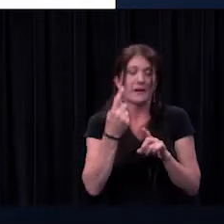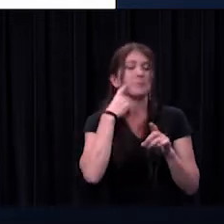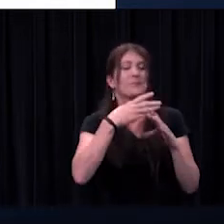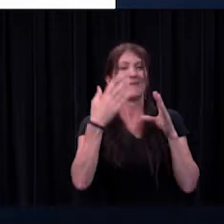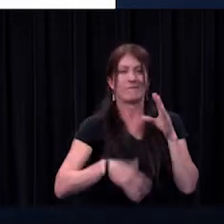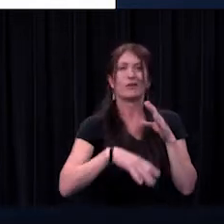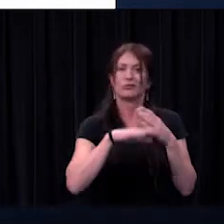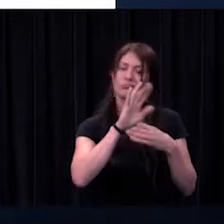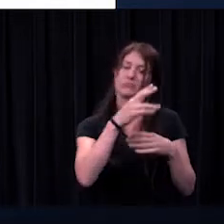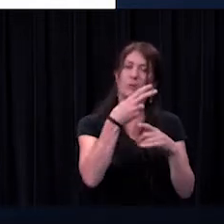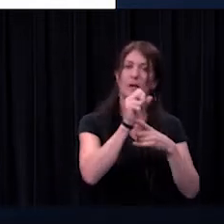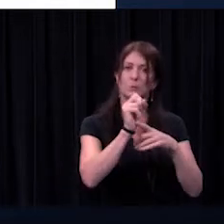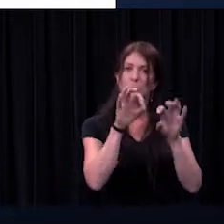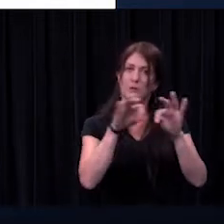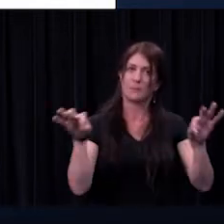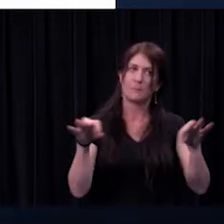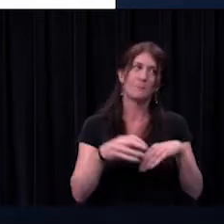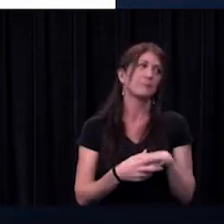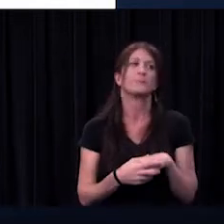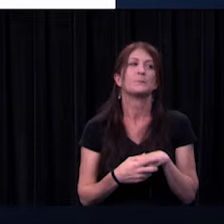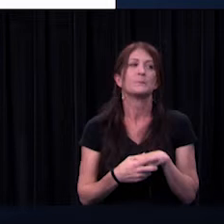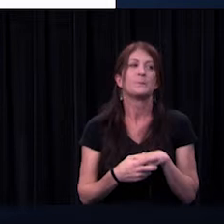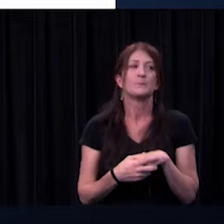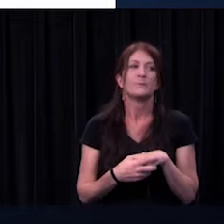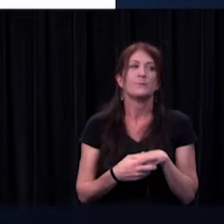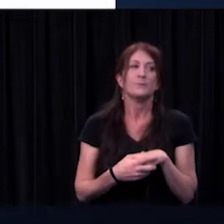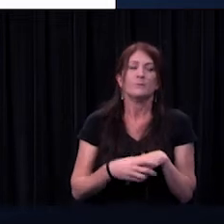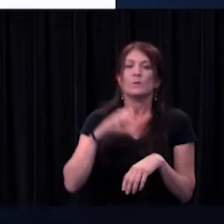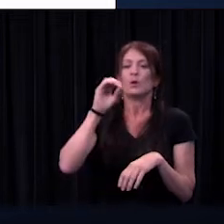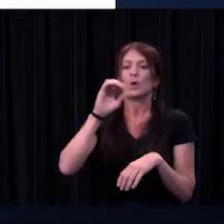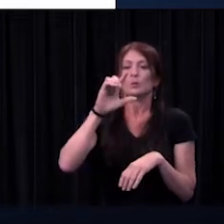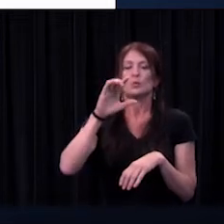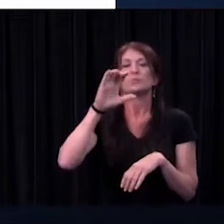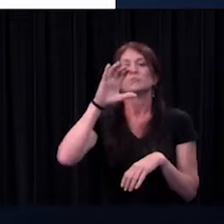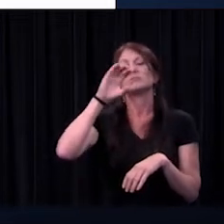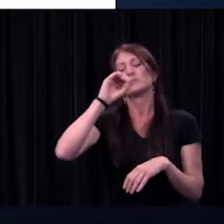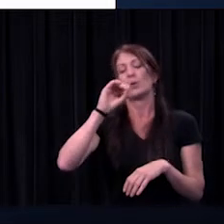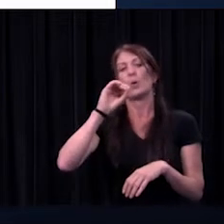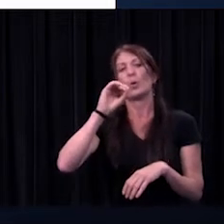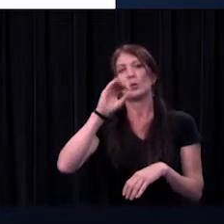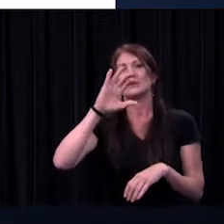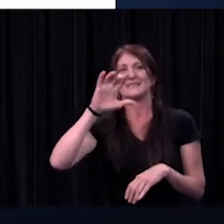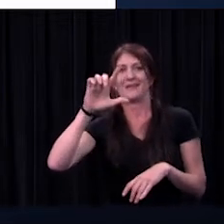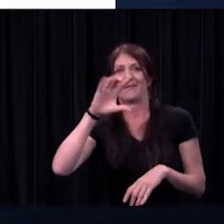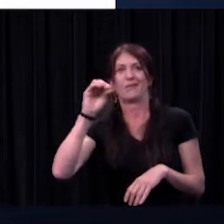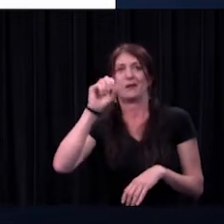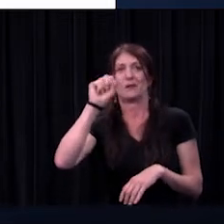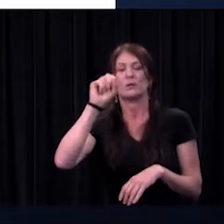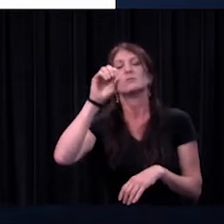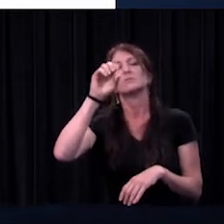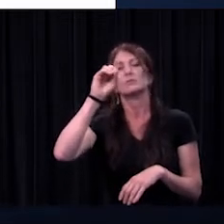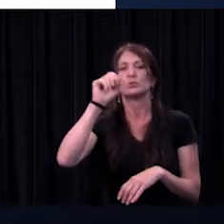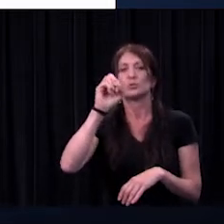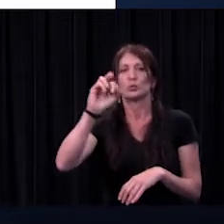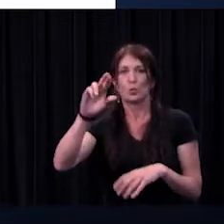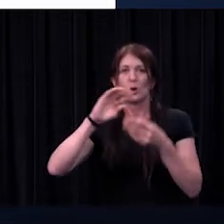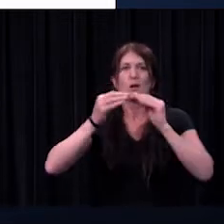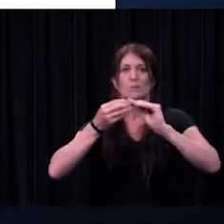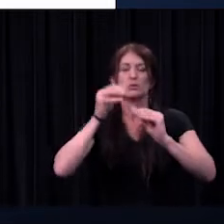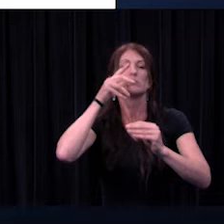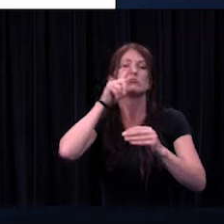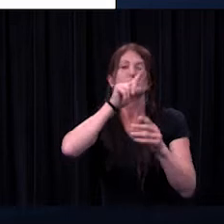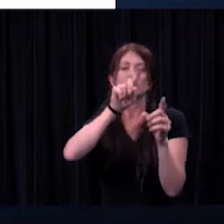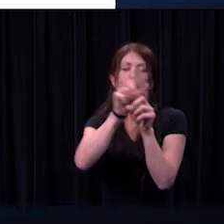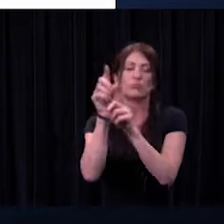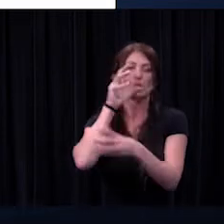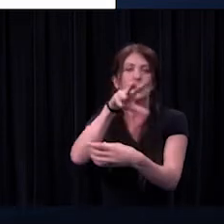OCL and SOAR numbers are also embedded in the Gen Ed numbers in the high school. For the first time this year, we live streamed